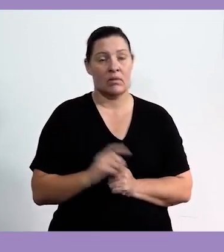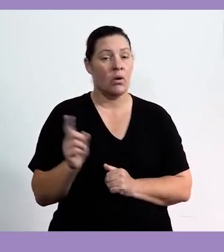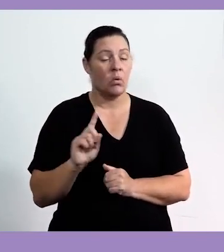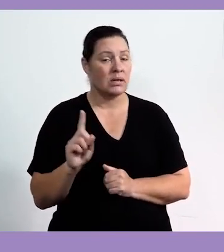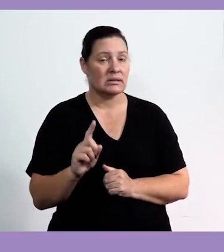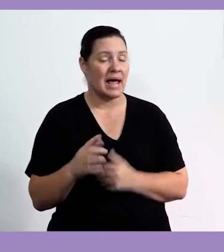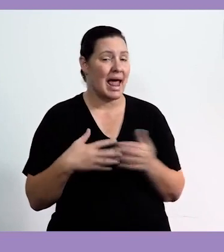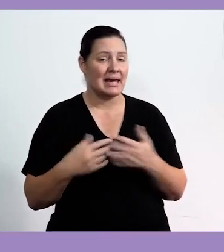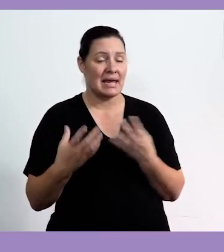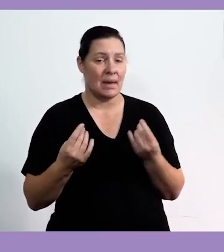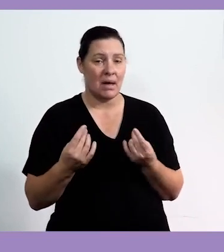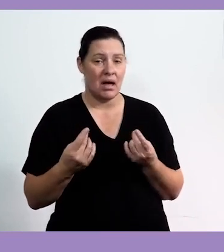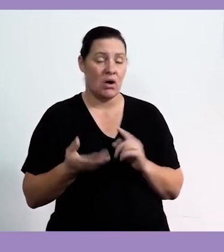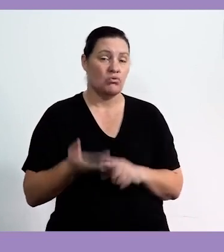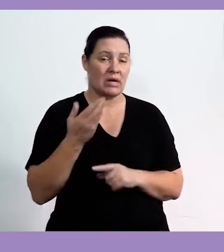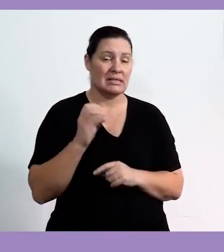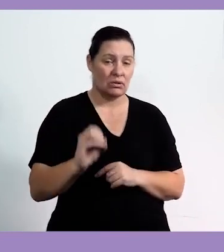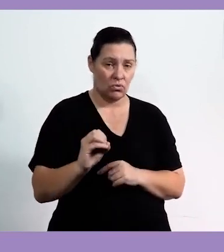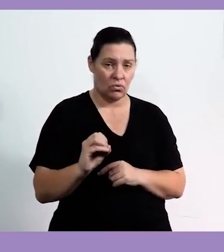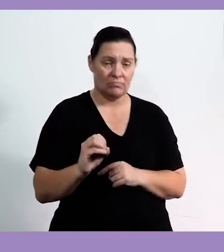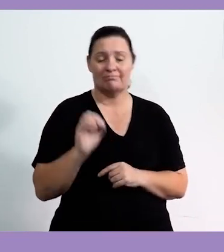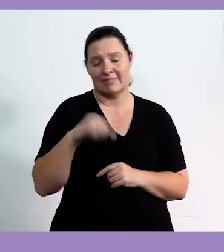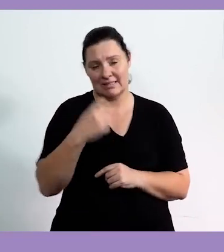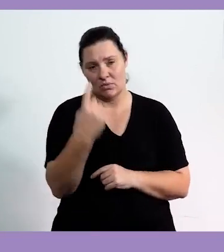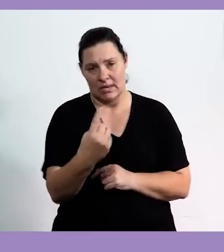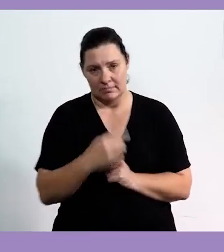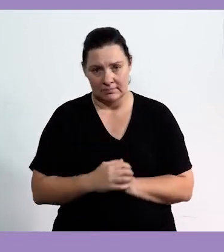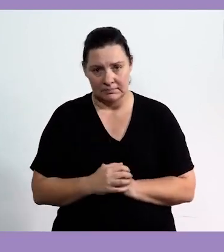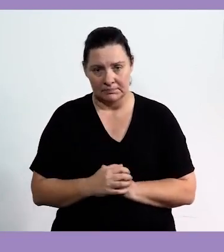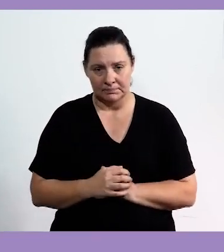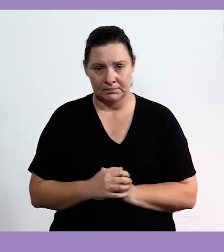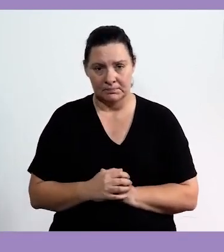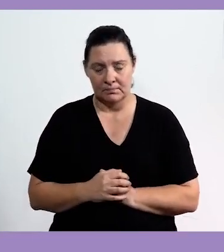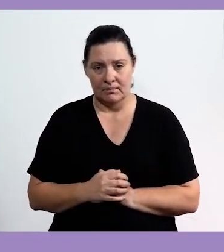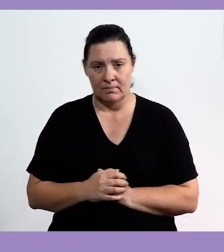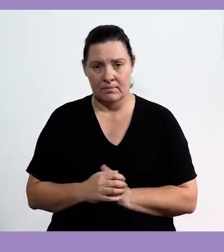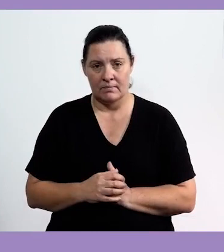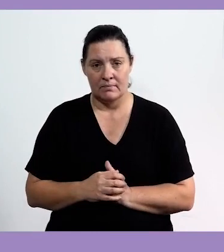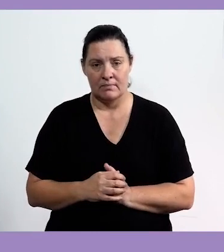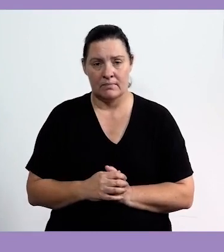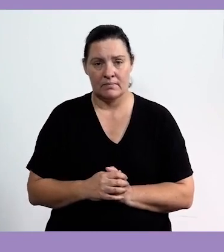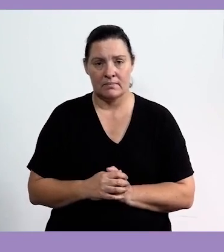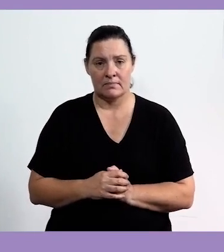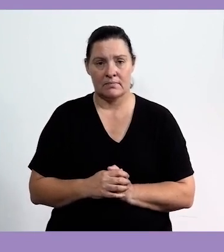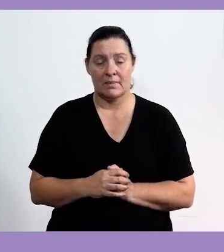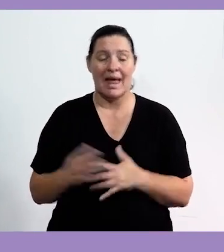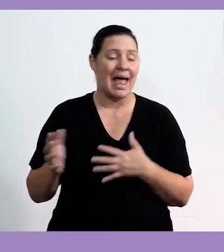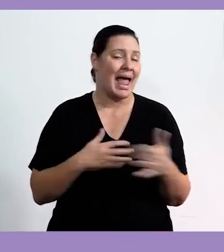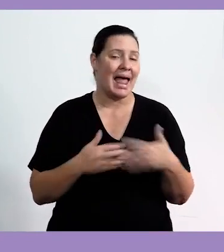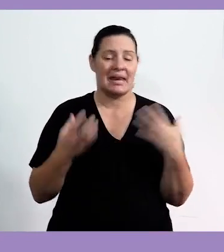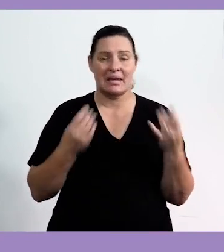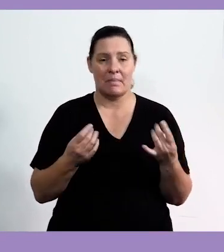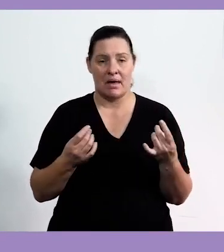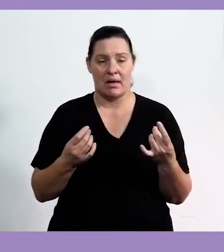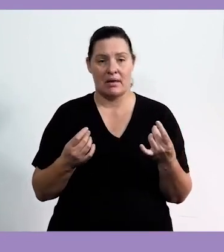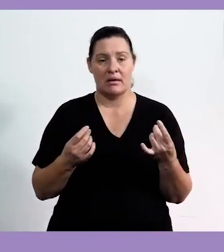And what is any number raised to the exponent 0? Yes, our answer is going to be 1. So